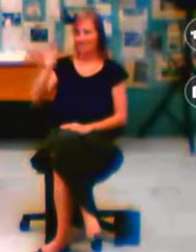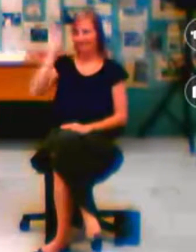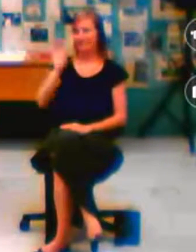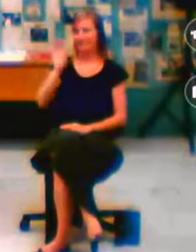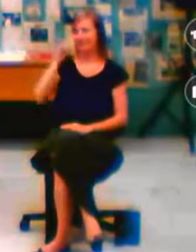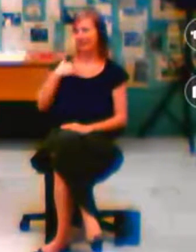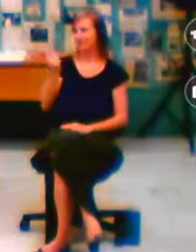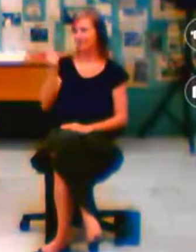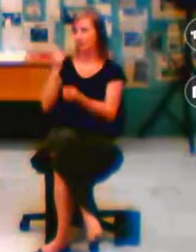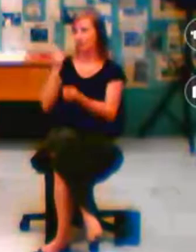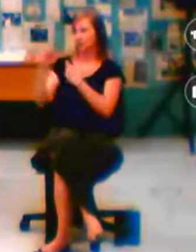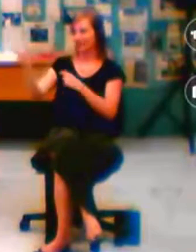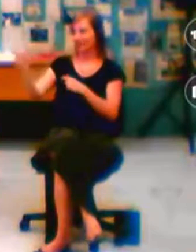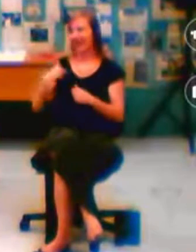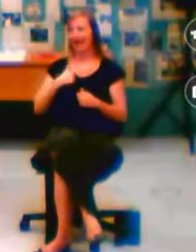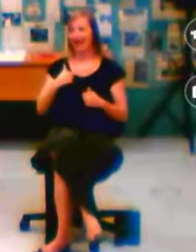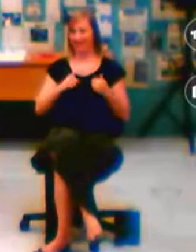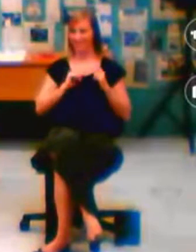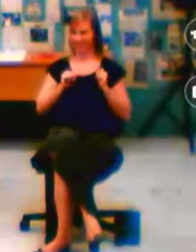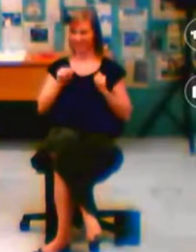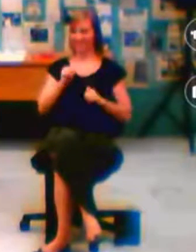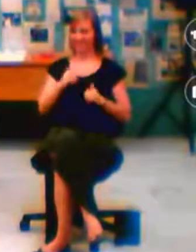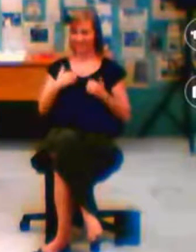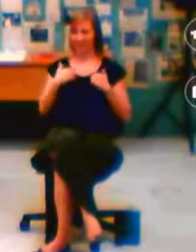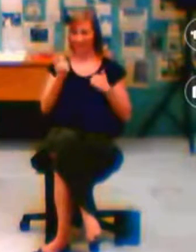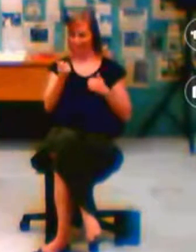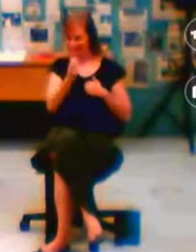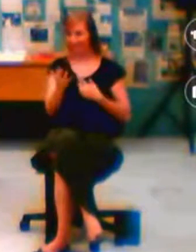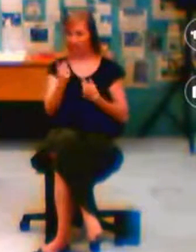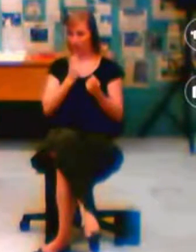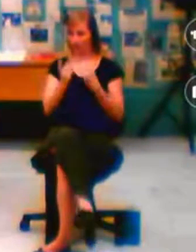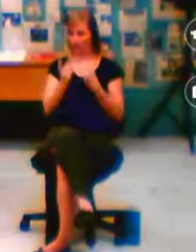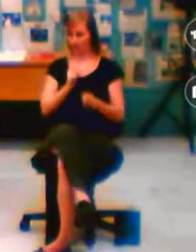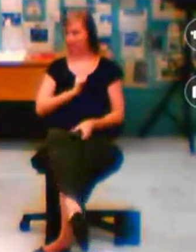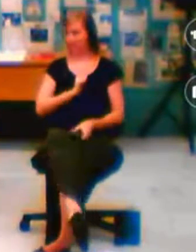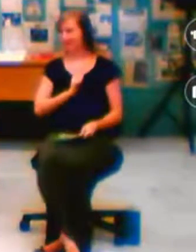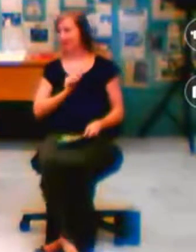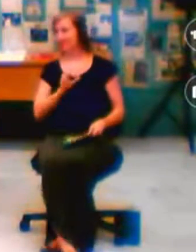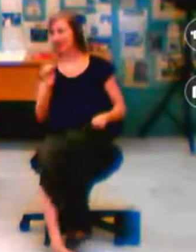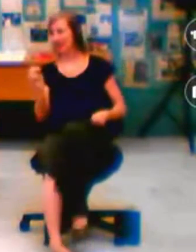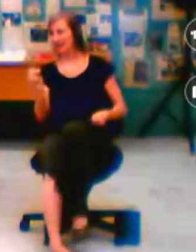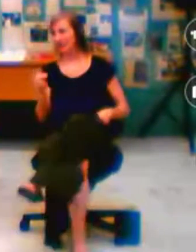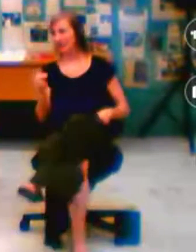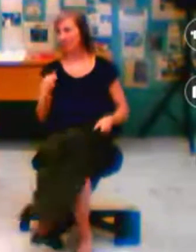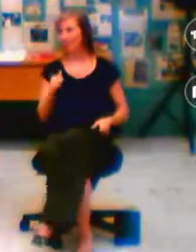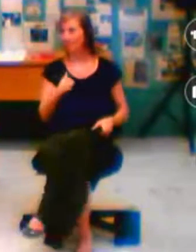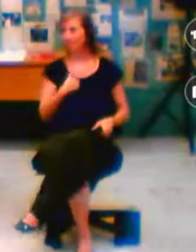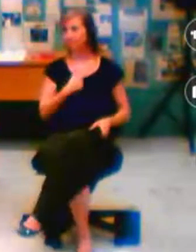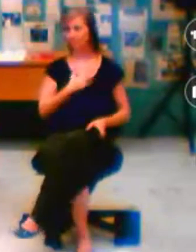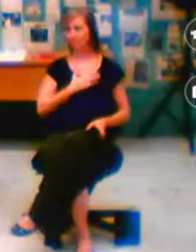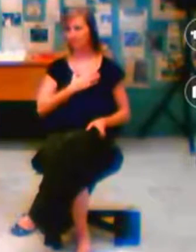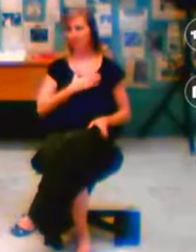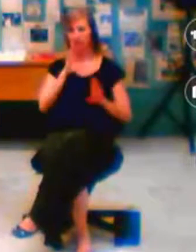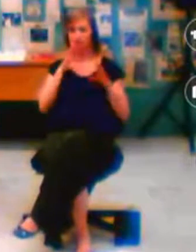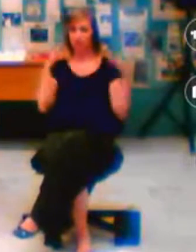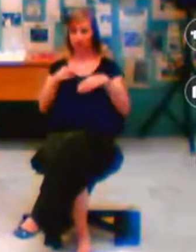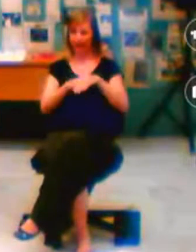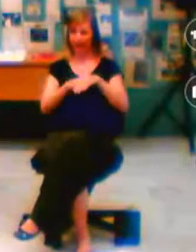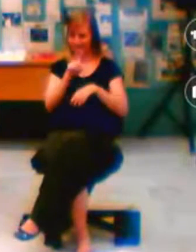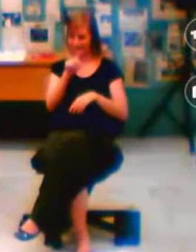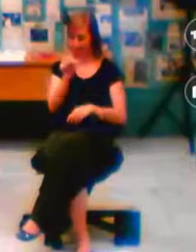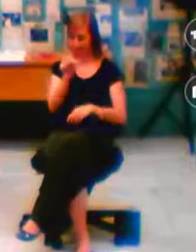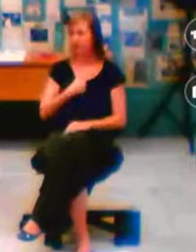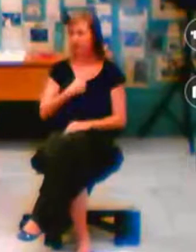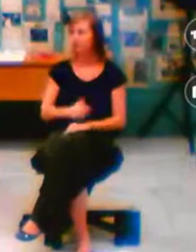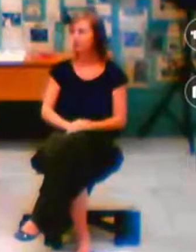increase. So we got a question back here, and then we got one up front. Can we grab him back there? He's been trying his hand up for a little bit. I